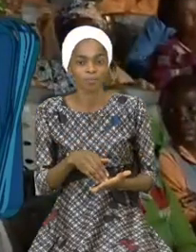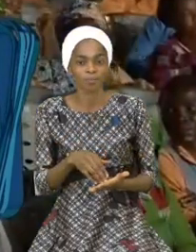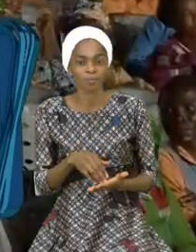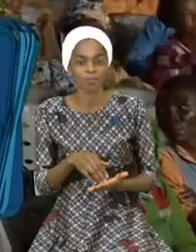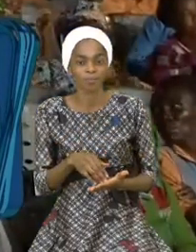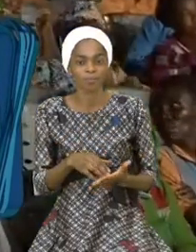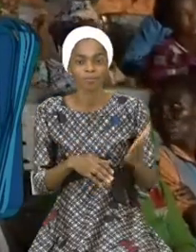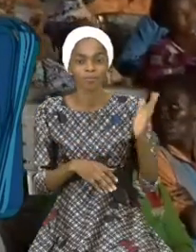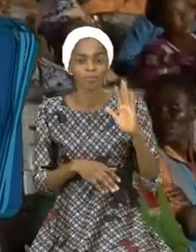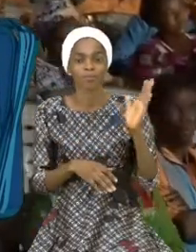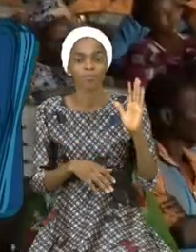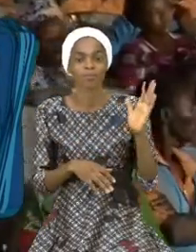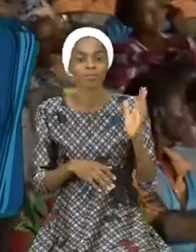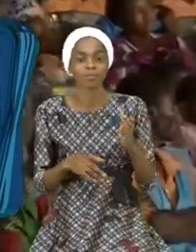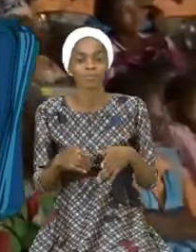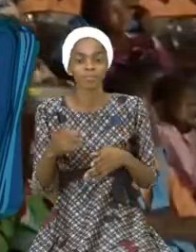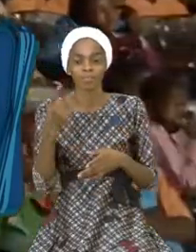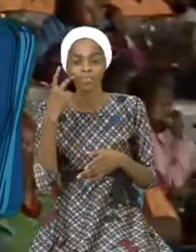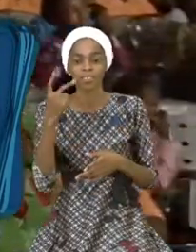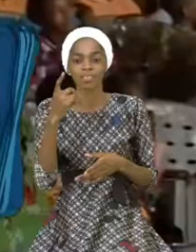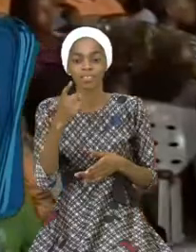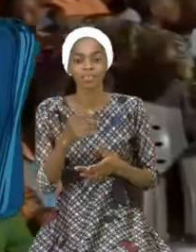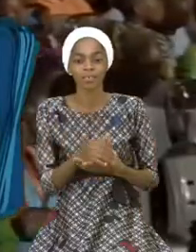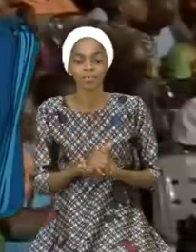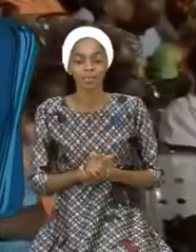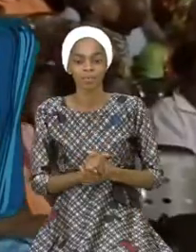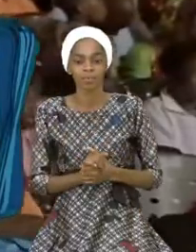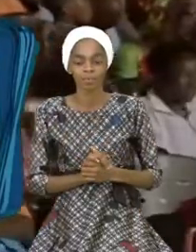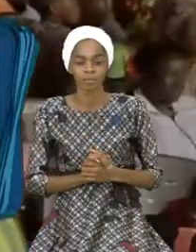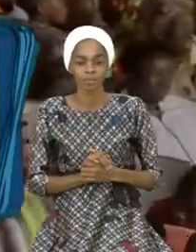your flag. Let me see you at the middle.